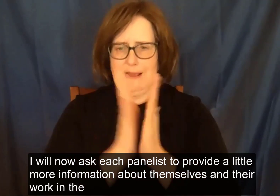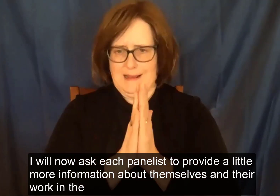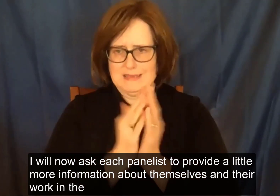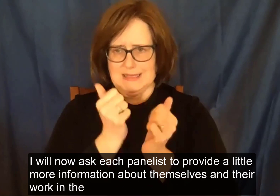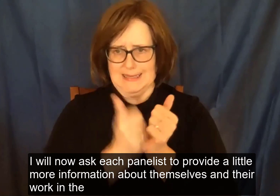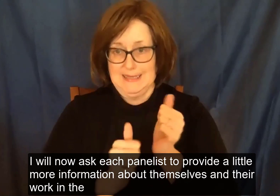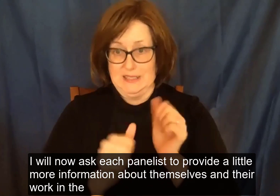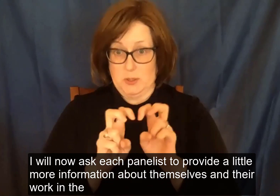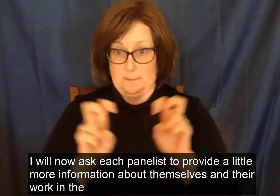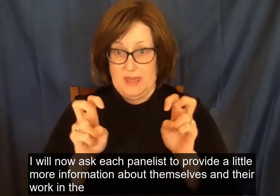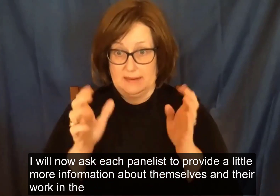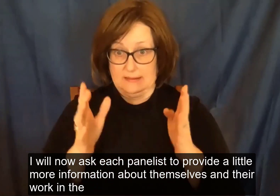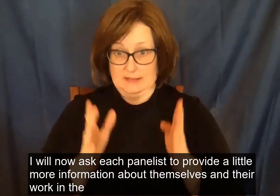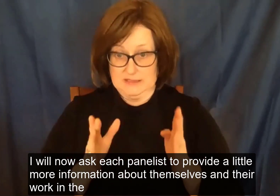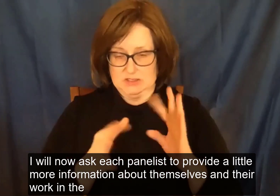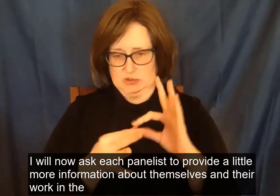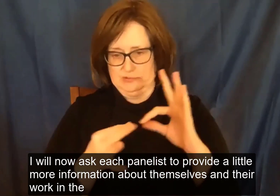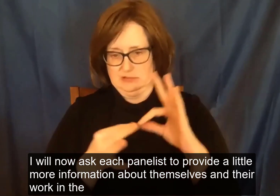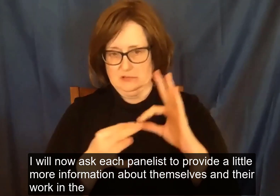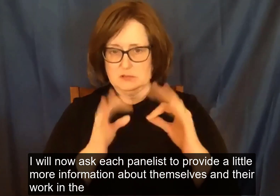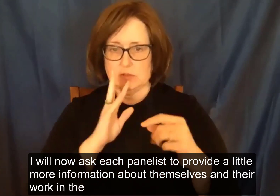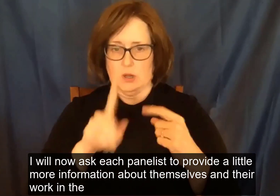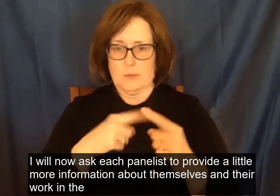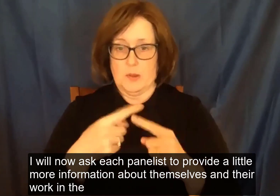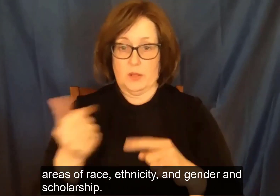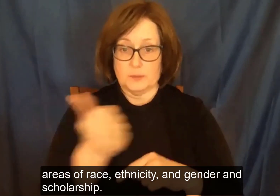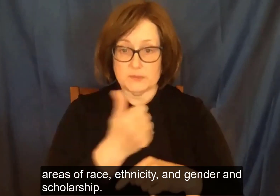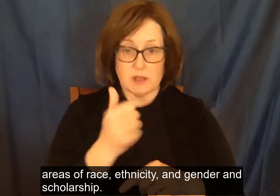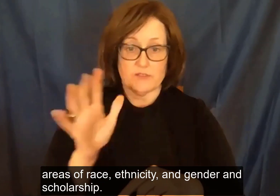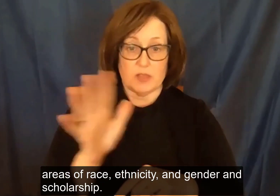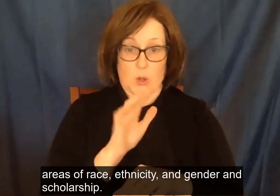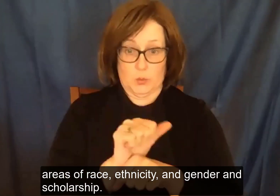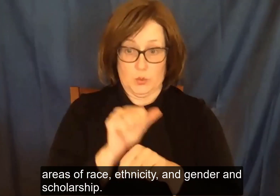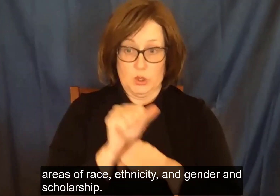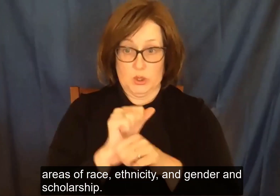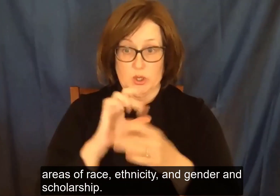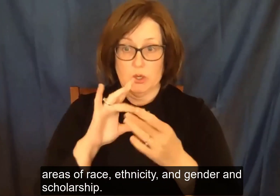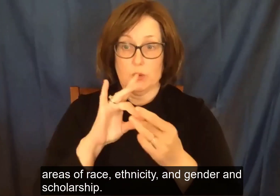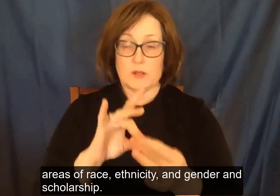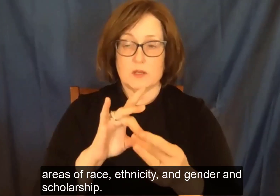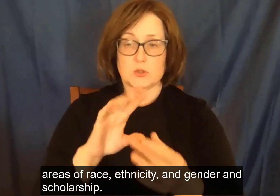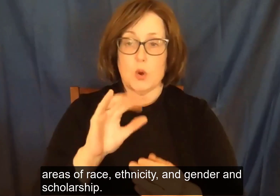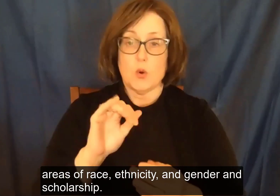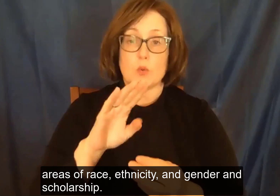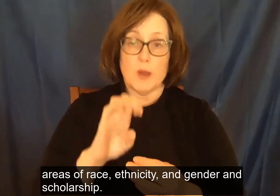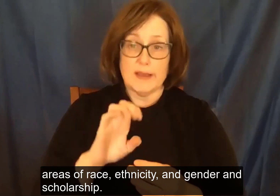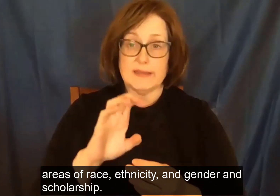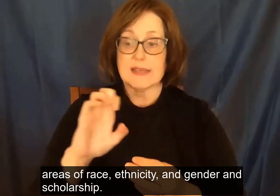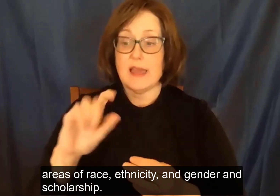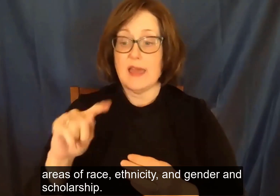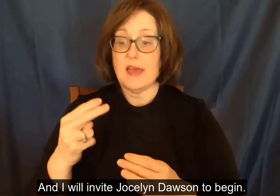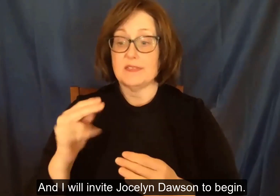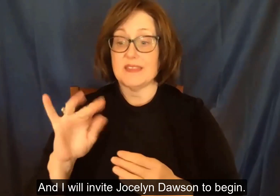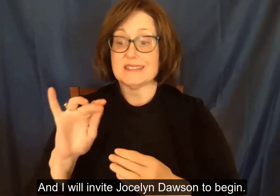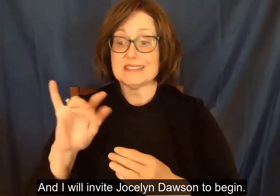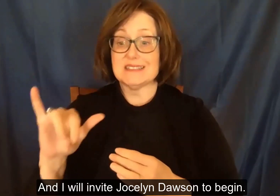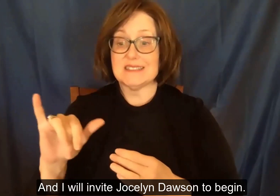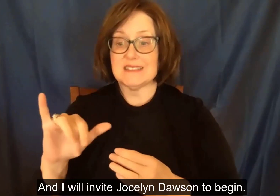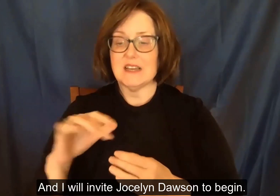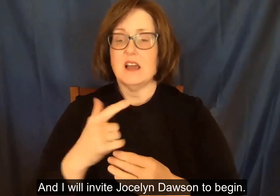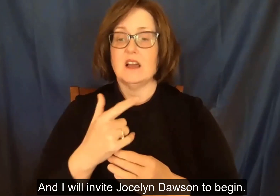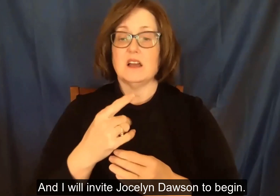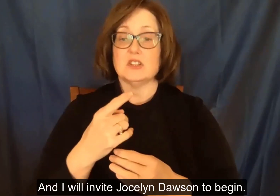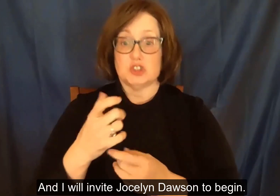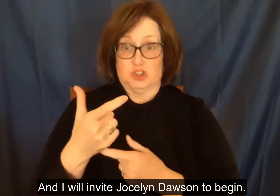more information about themselves and their work in the areas of race, ethnicity, and gender in scholarship. And I